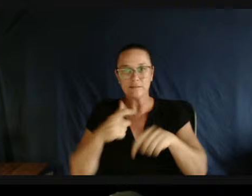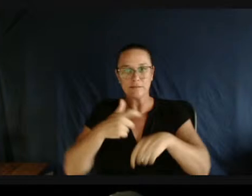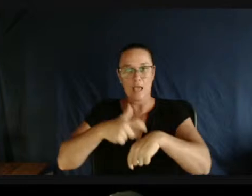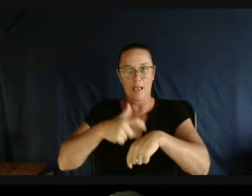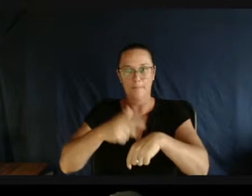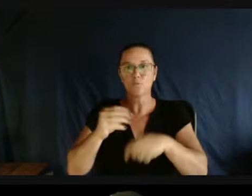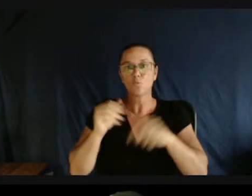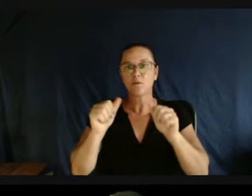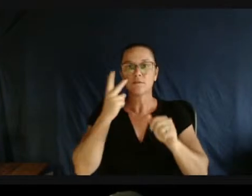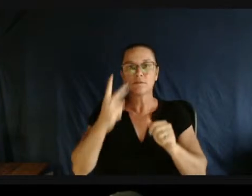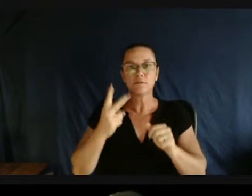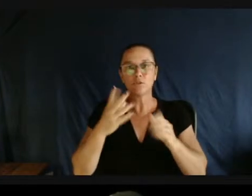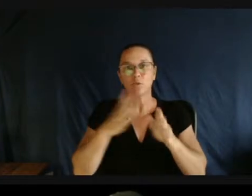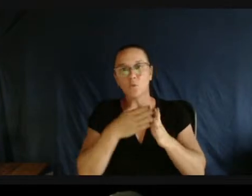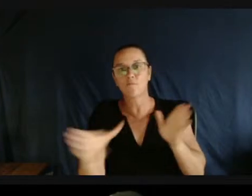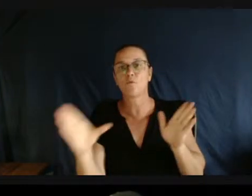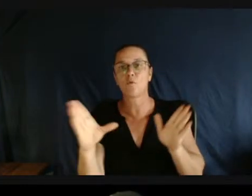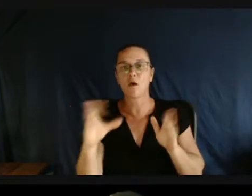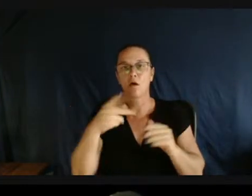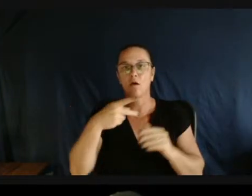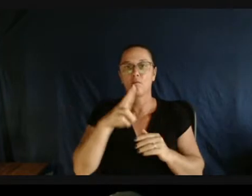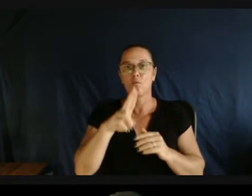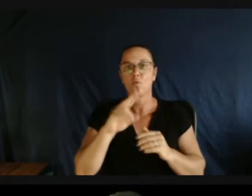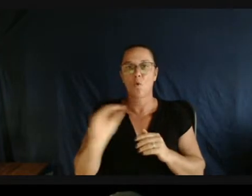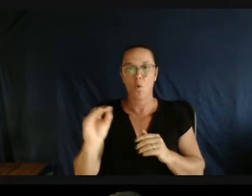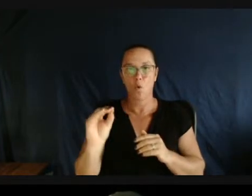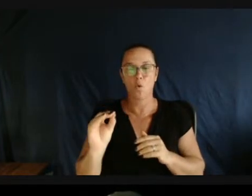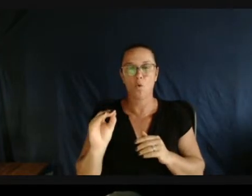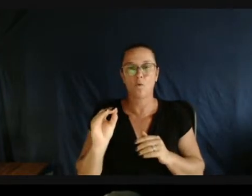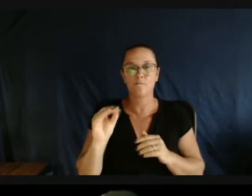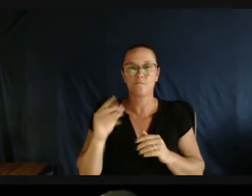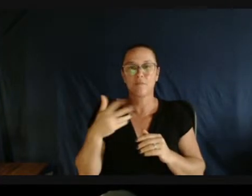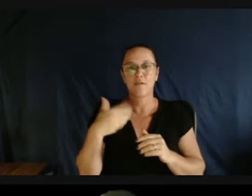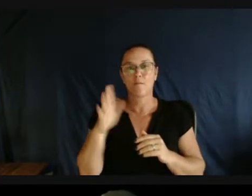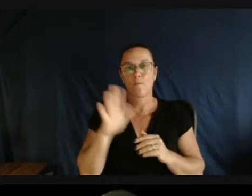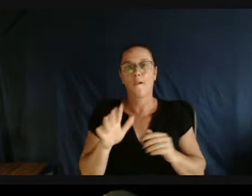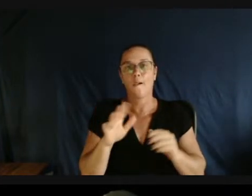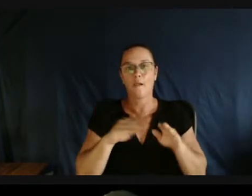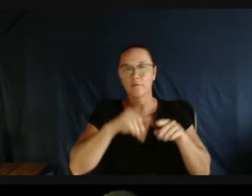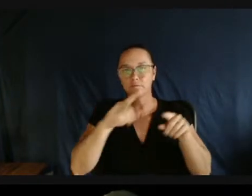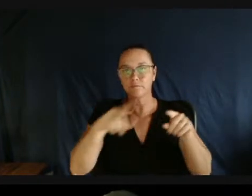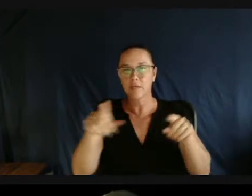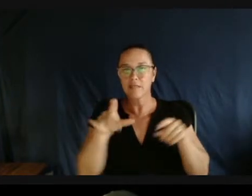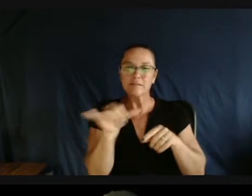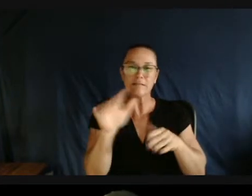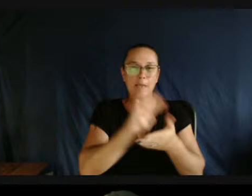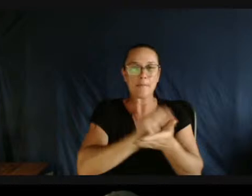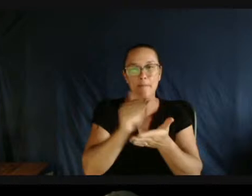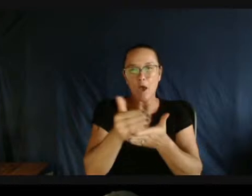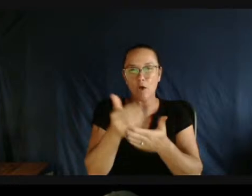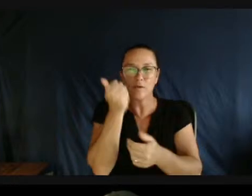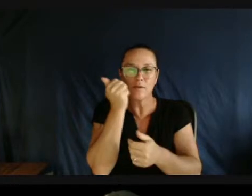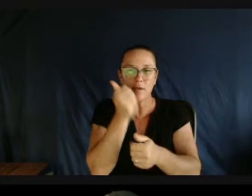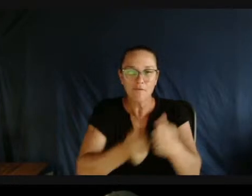Pu'u'u, all those different eruptions, all the other variations, there's about roughly the same amount of lava came out every single time right there.